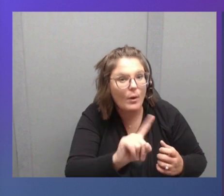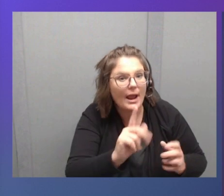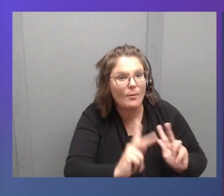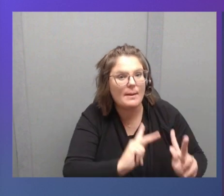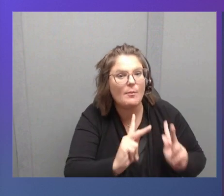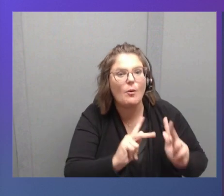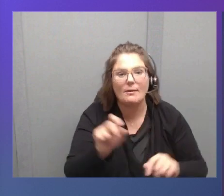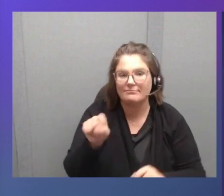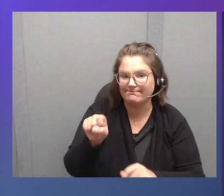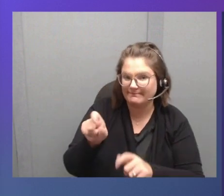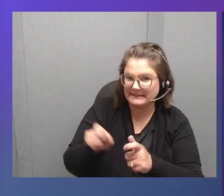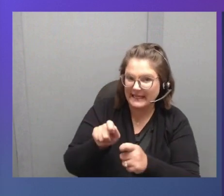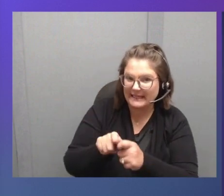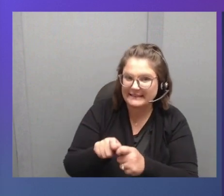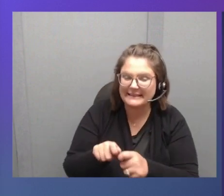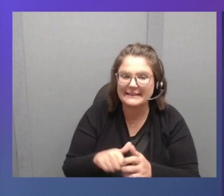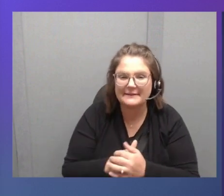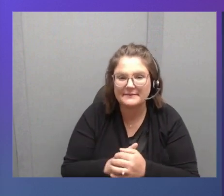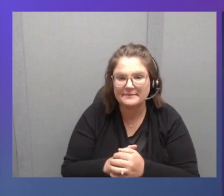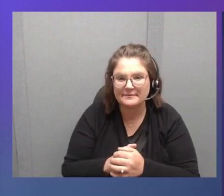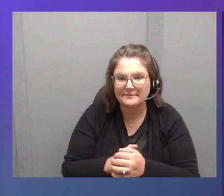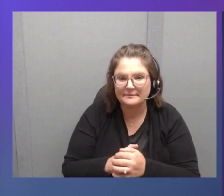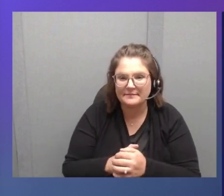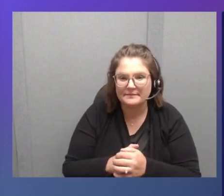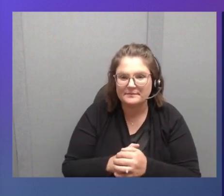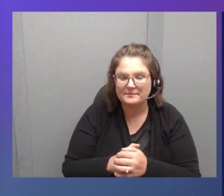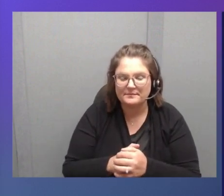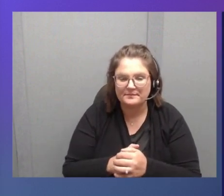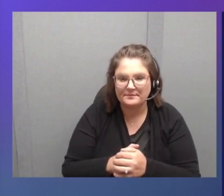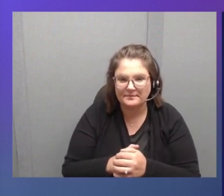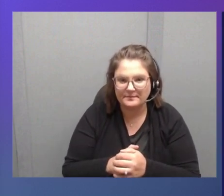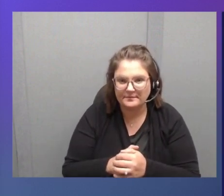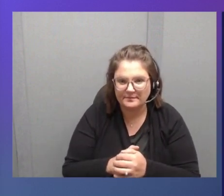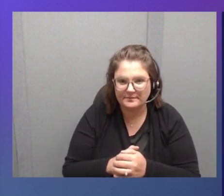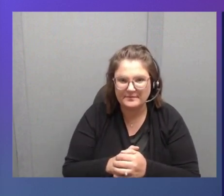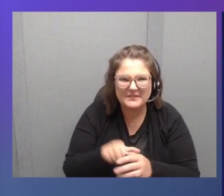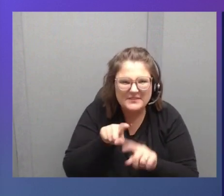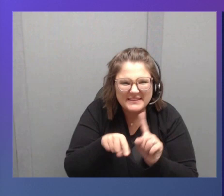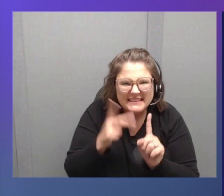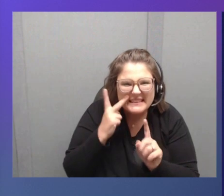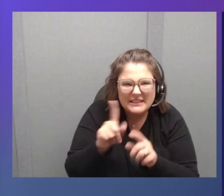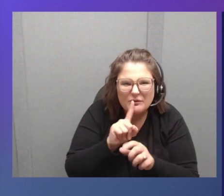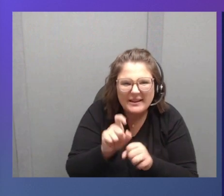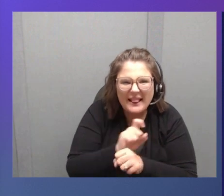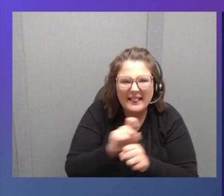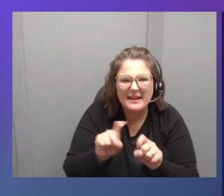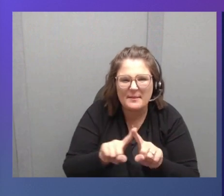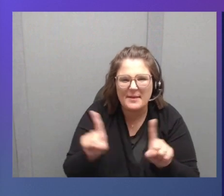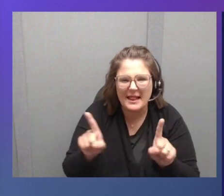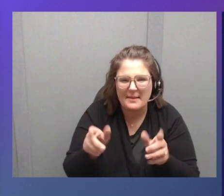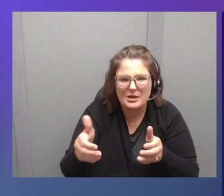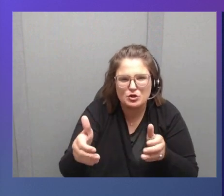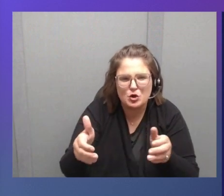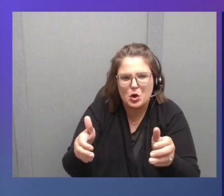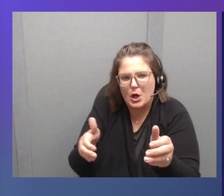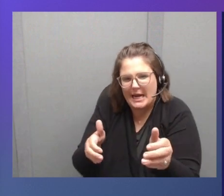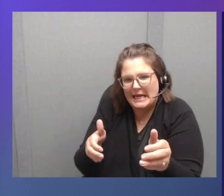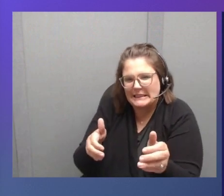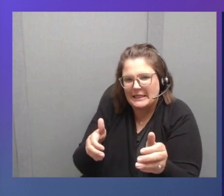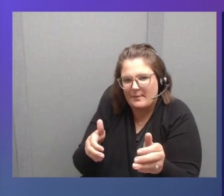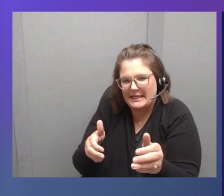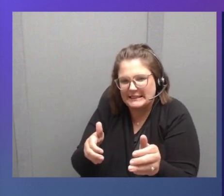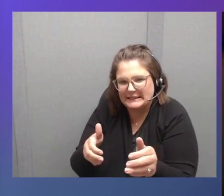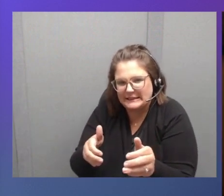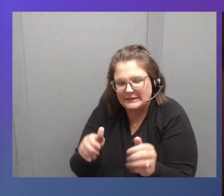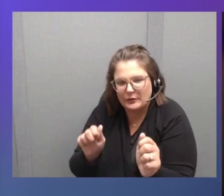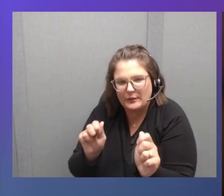Devices. Again, going on a little bit more. So we have, you can't see it too well here. I'm going to go ahead and turn the car around just a little bit. Okay. So over here